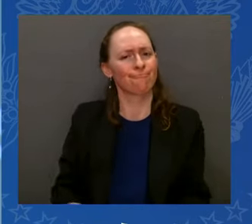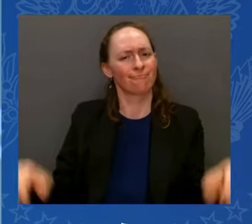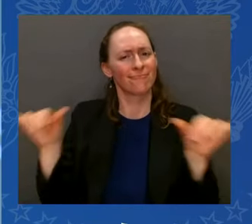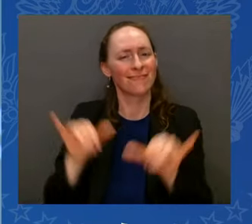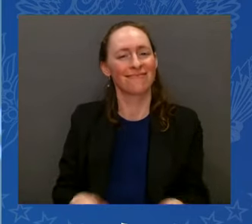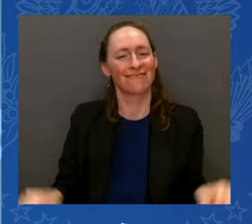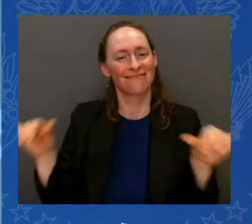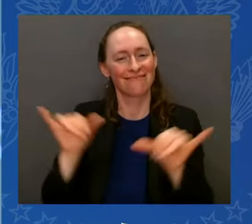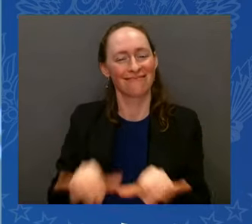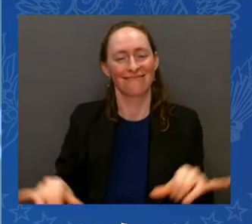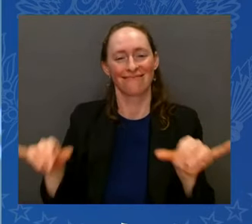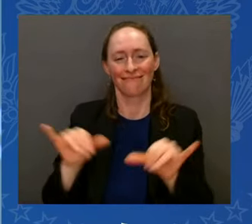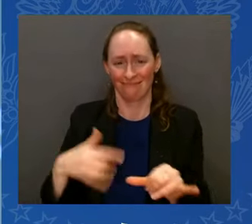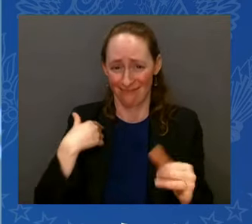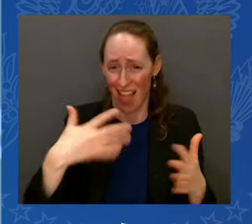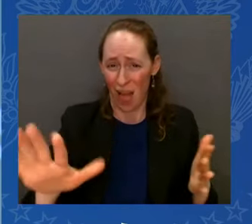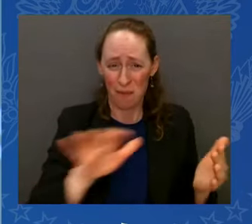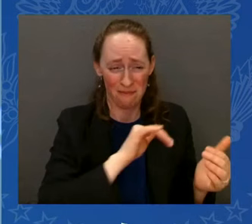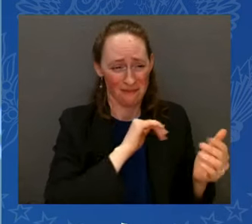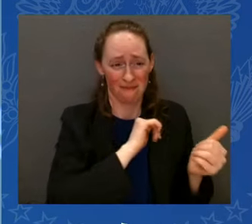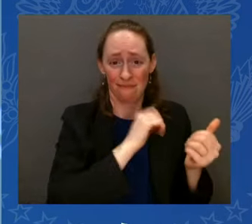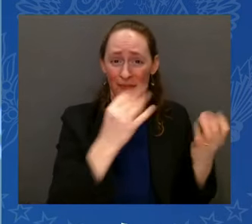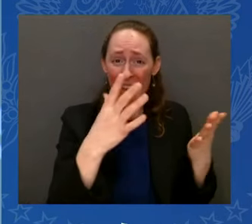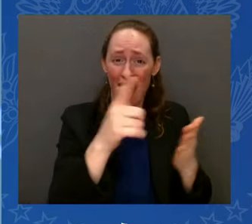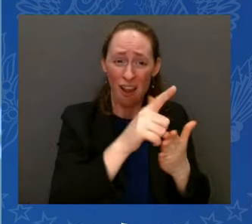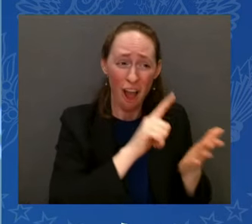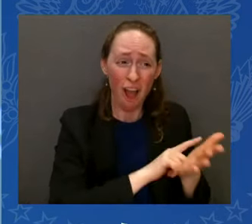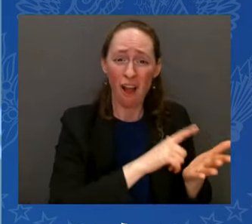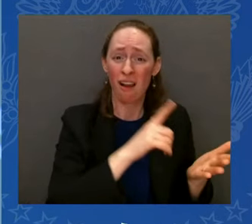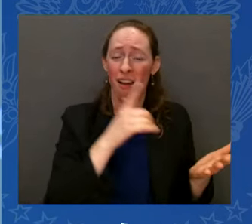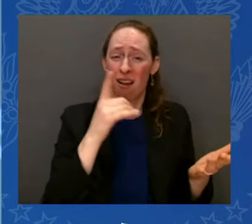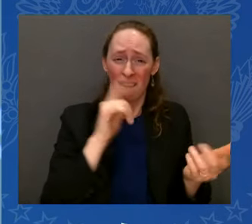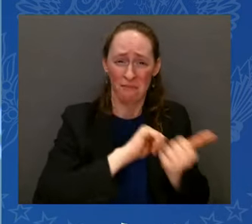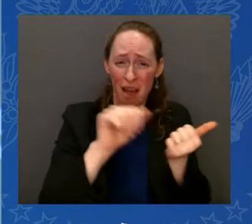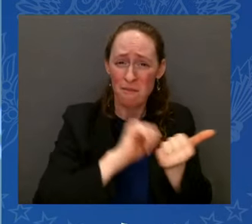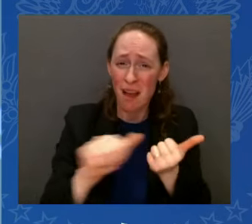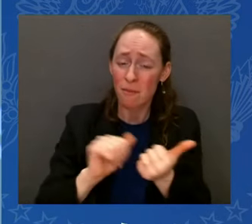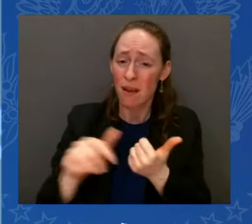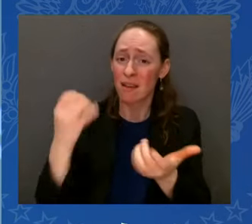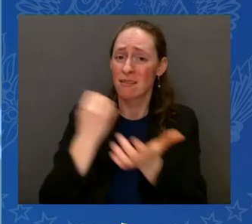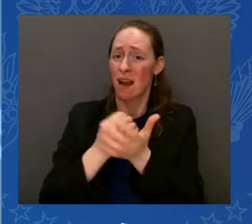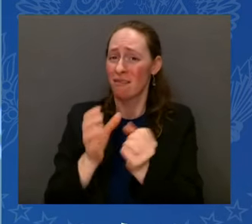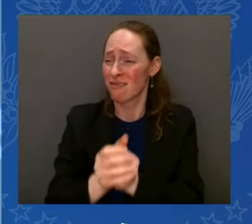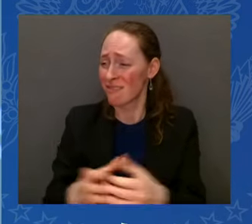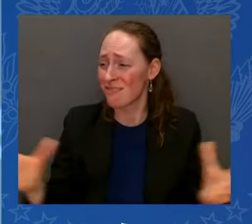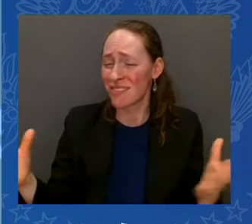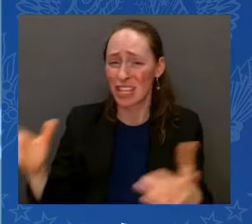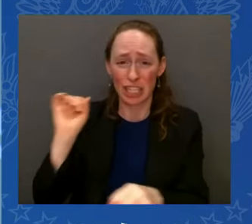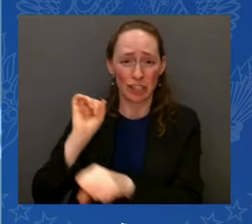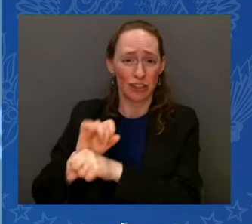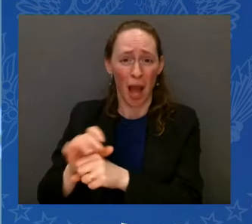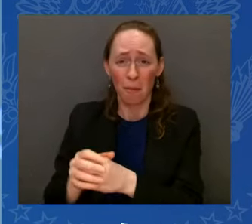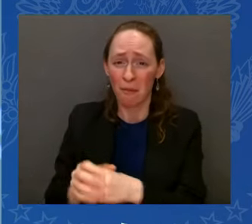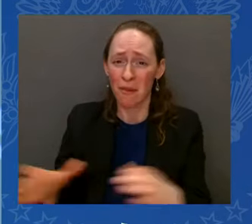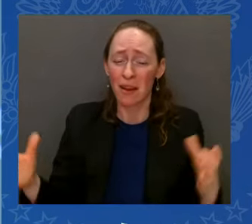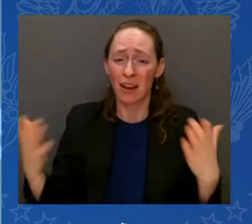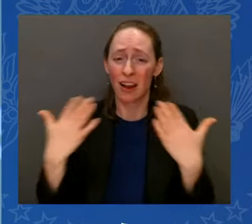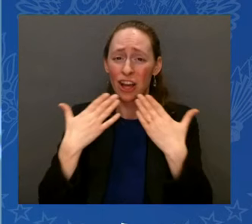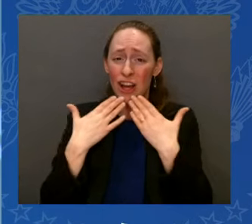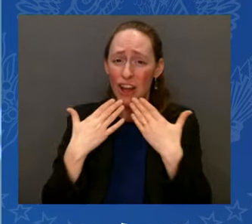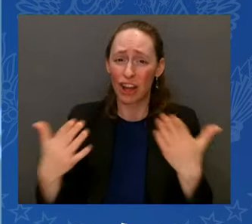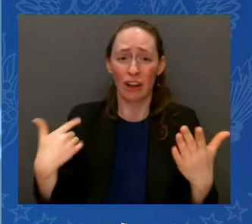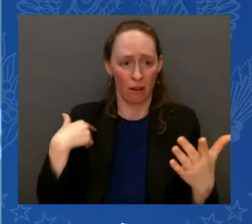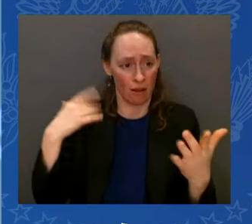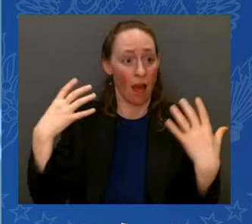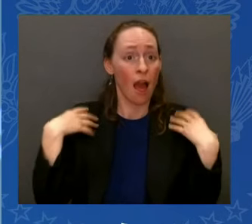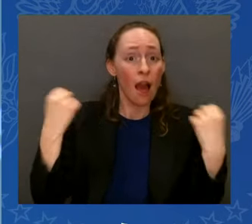that actually grow the economy, increase jobs, increased access to health care, reduce the cost of prescription drugs. We're on our way to building the